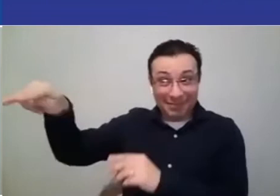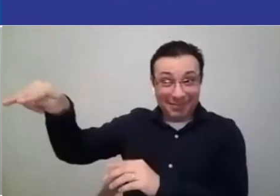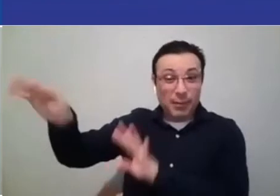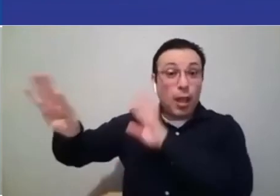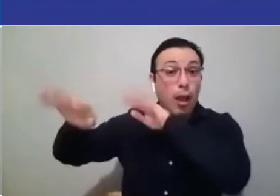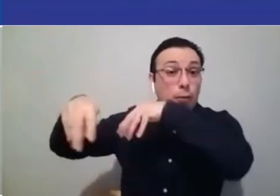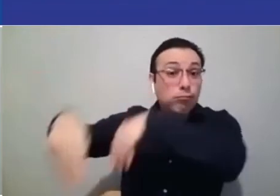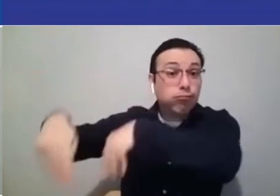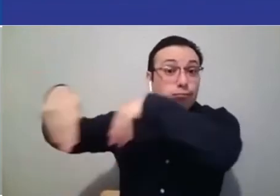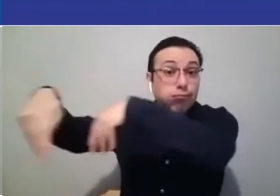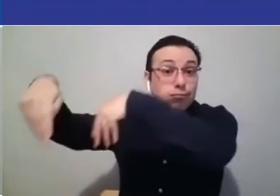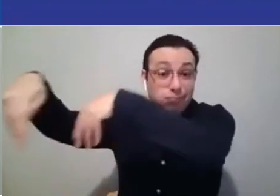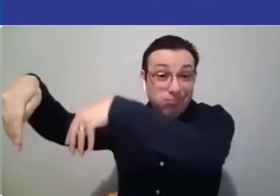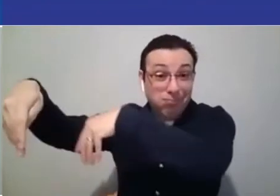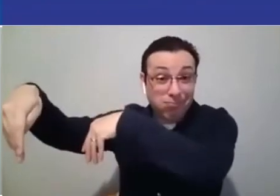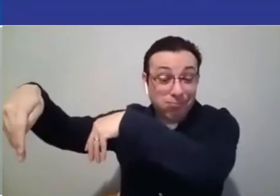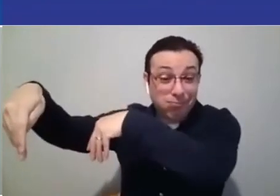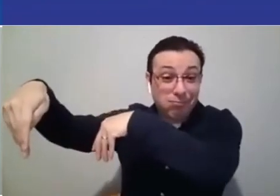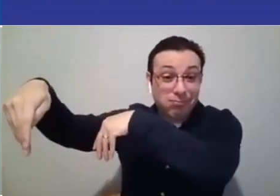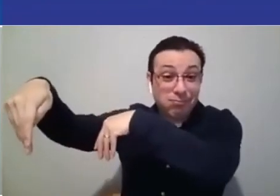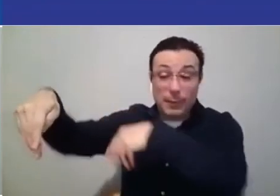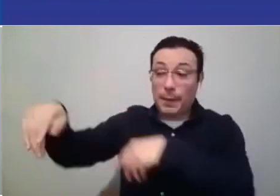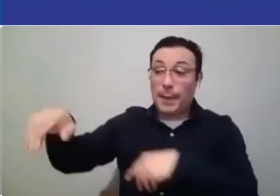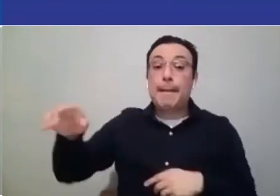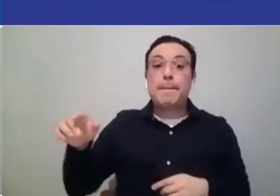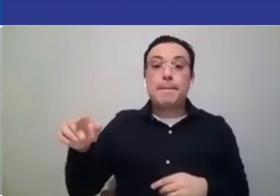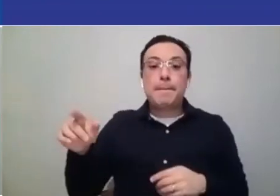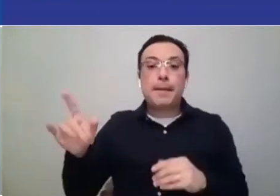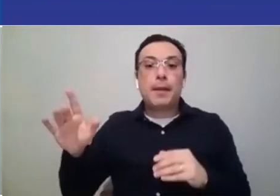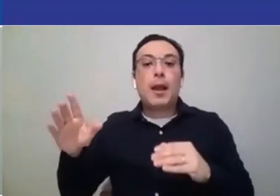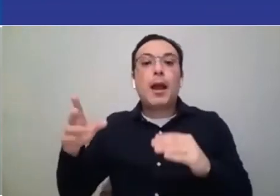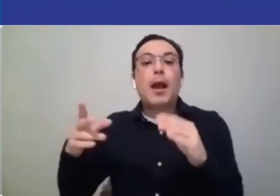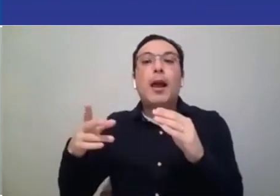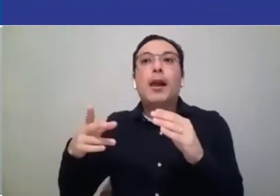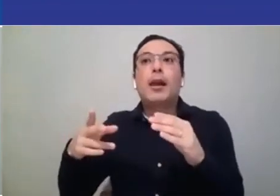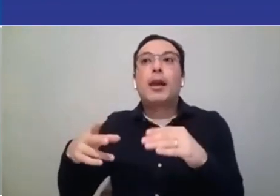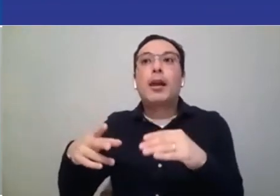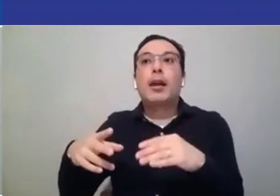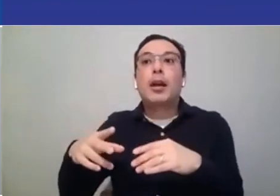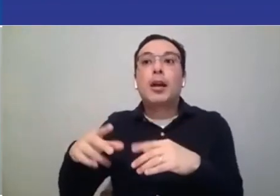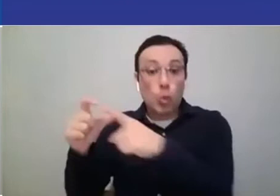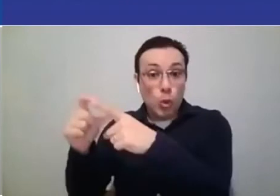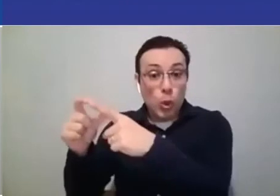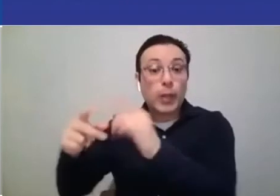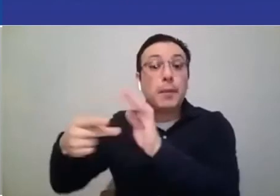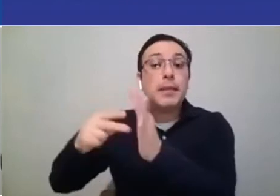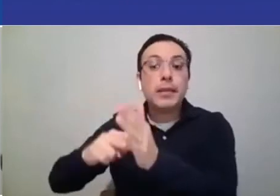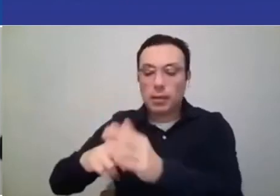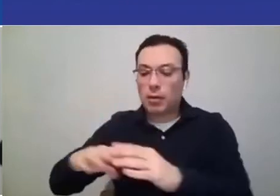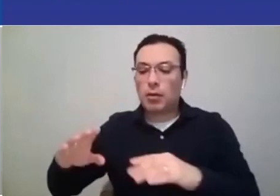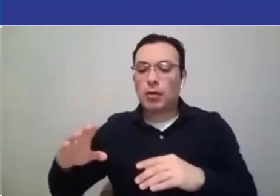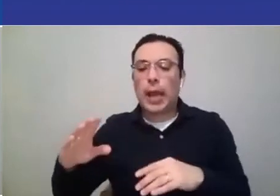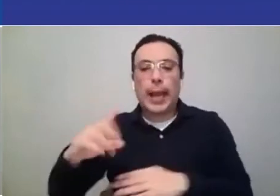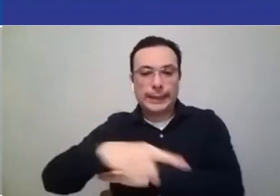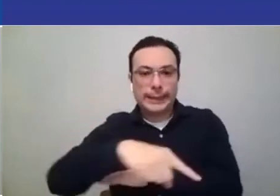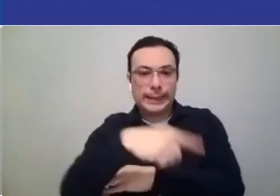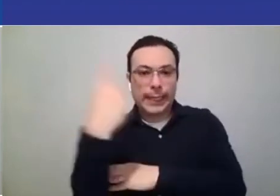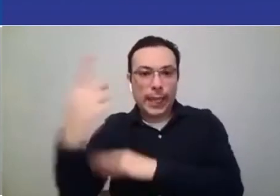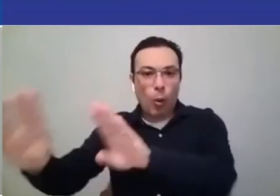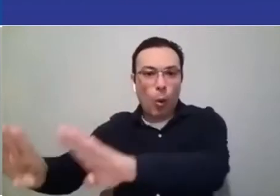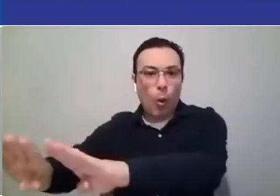Brooklyn. The whole idea of this Juve, or the opening of the